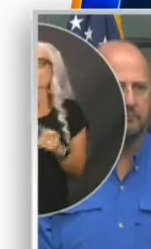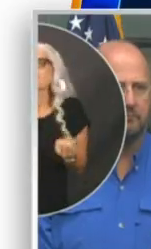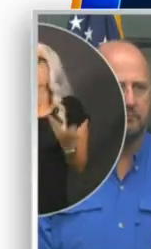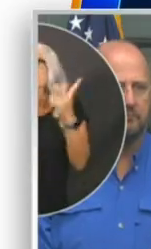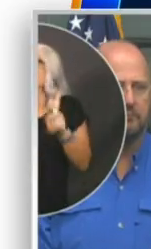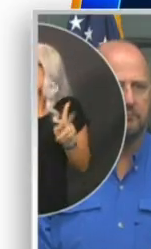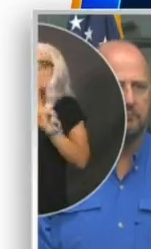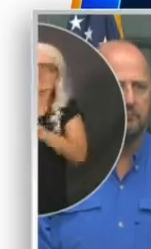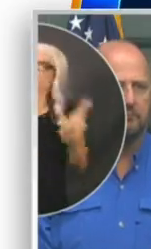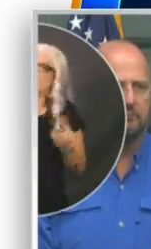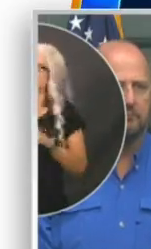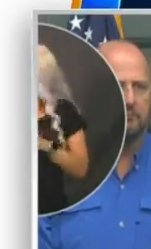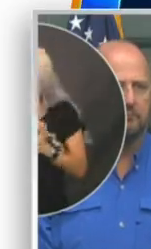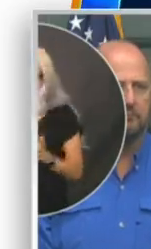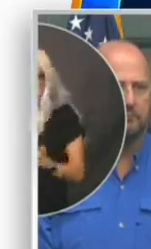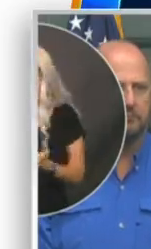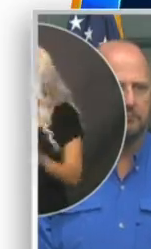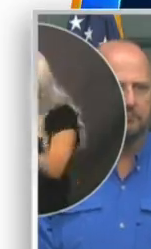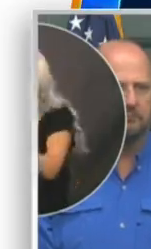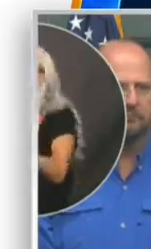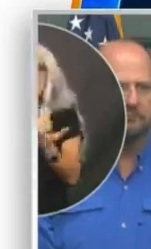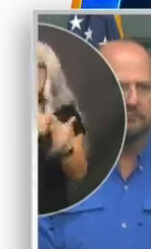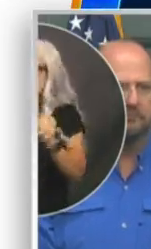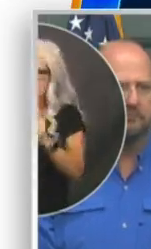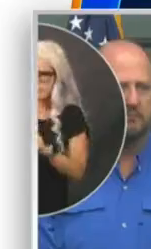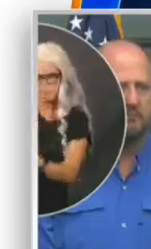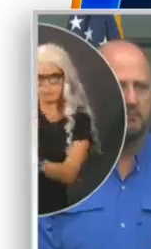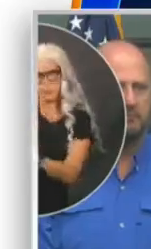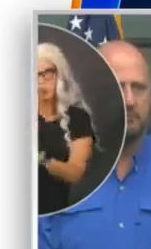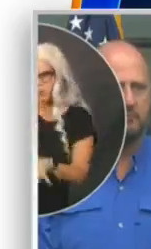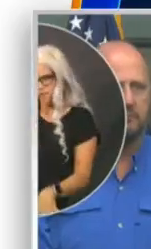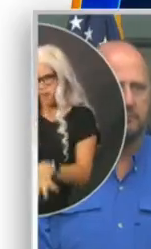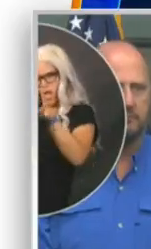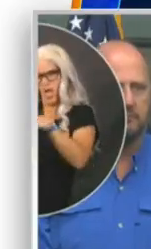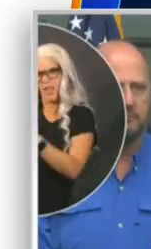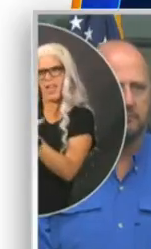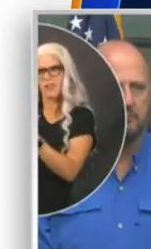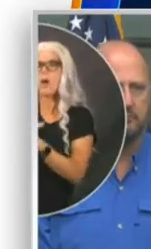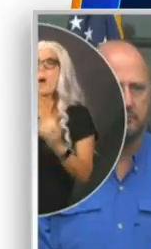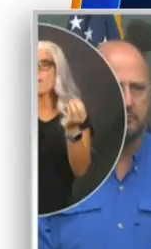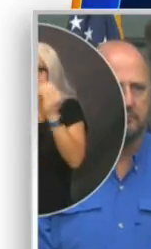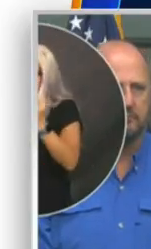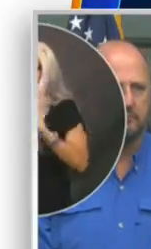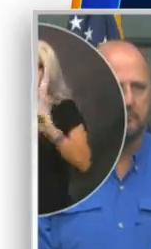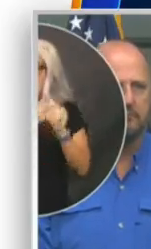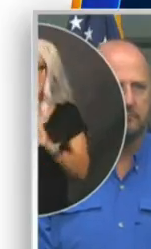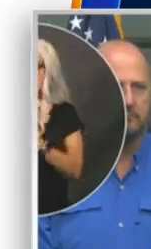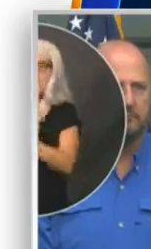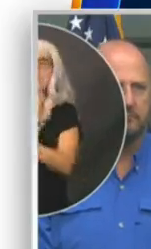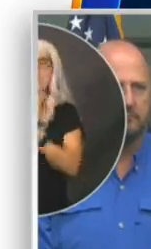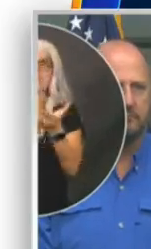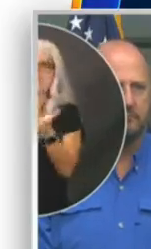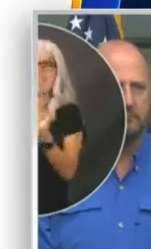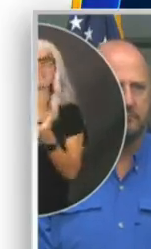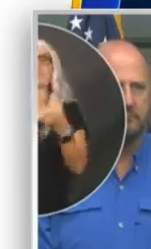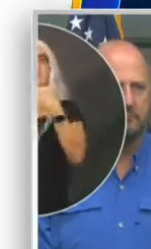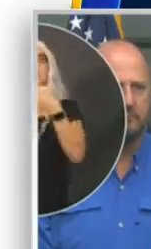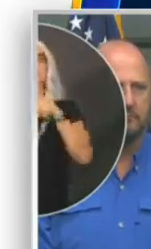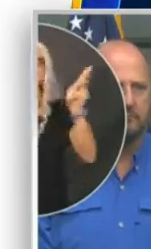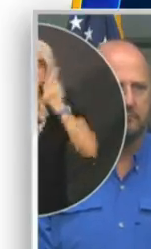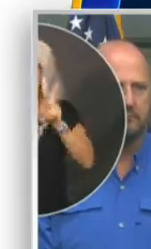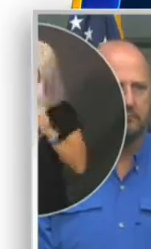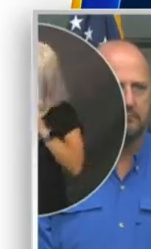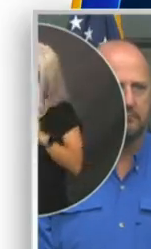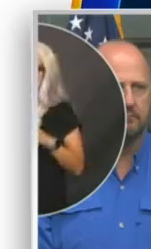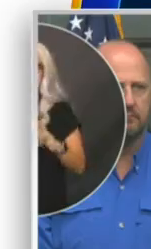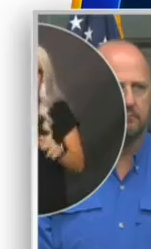There are over 30,000 linemen staged and ready for power restoration efforts across the state of Florida, and that